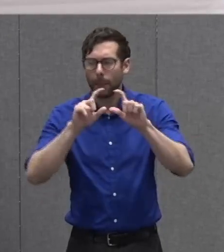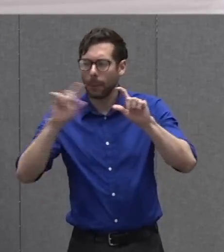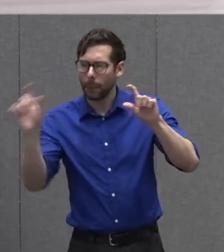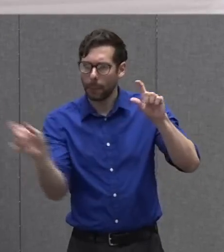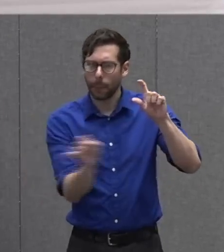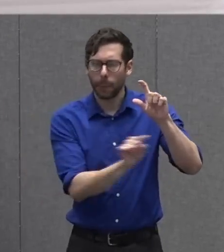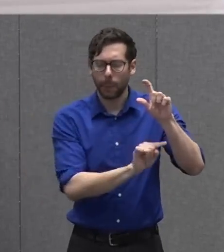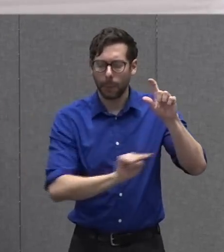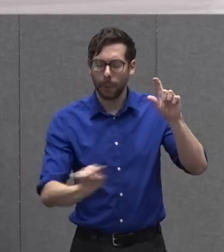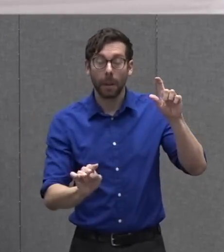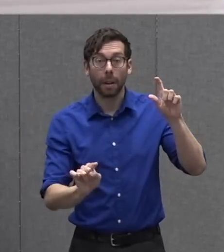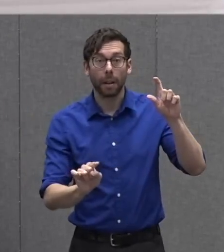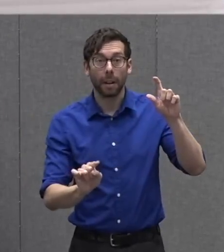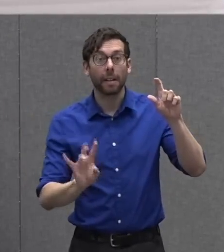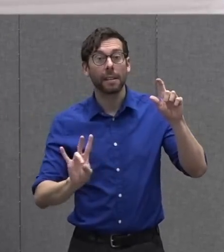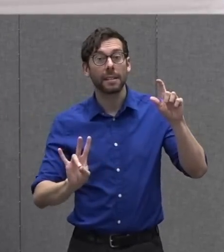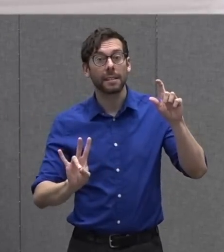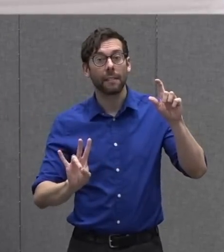75.